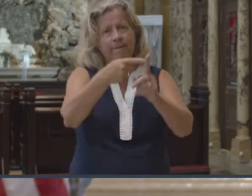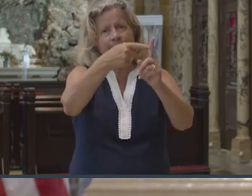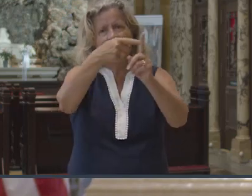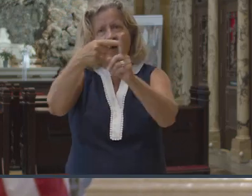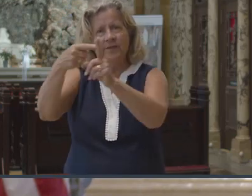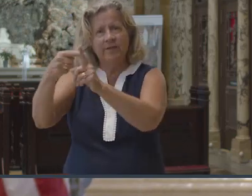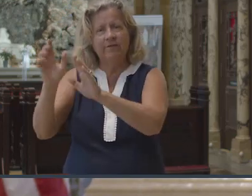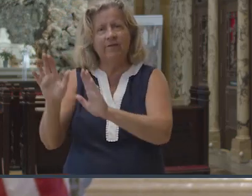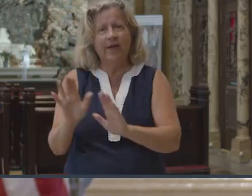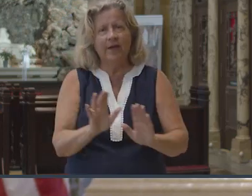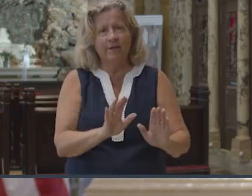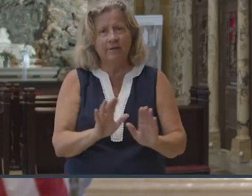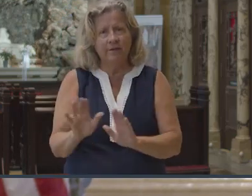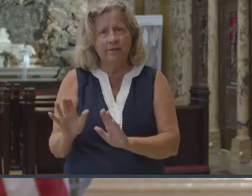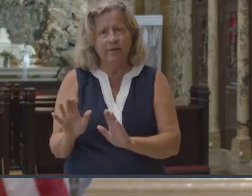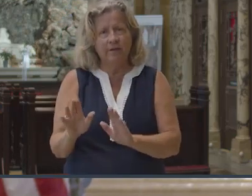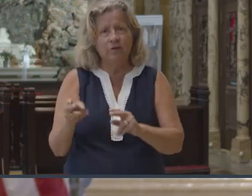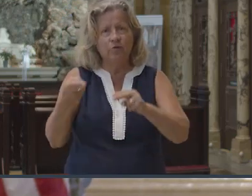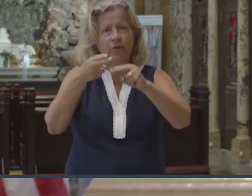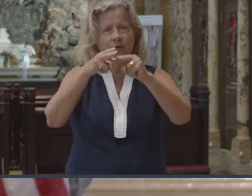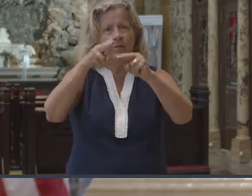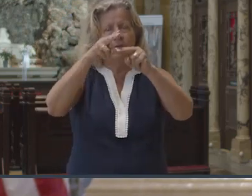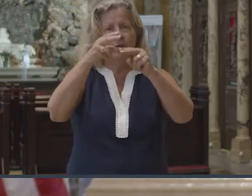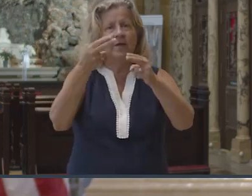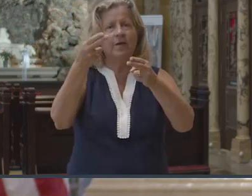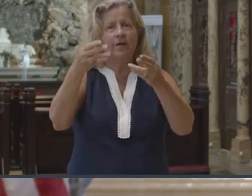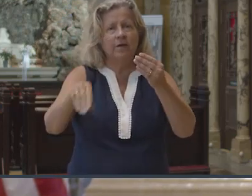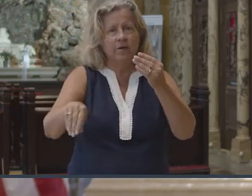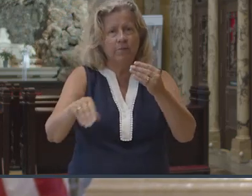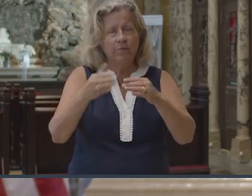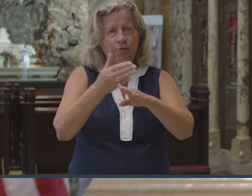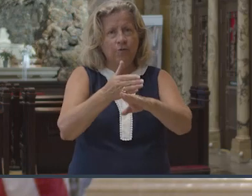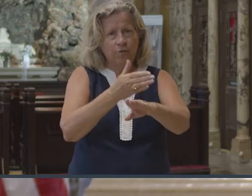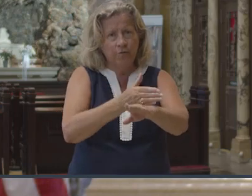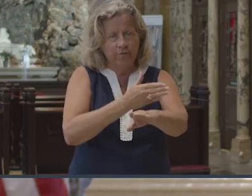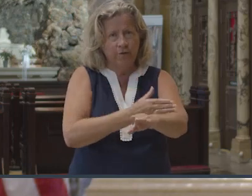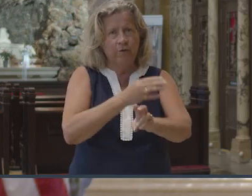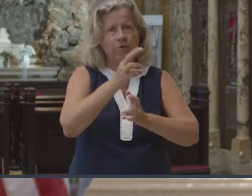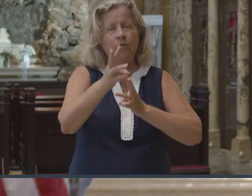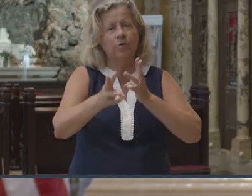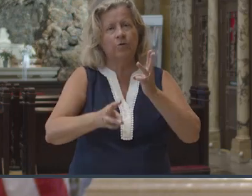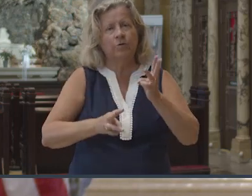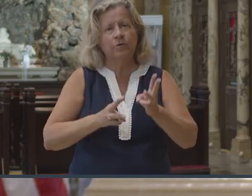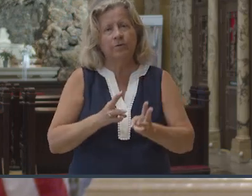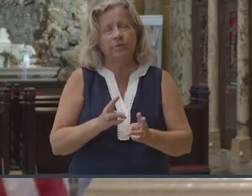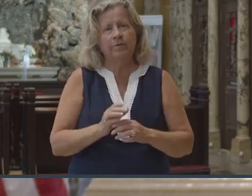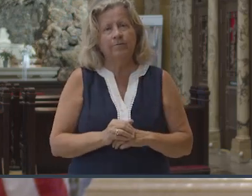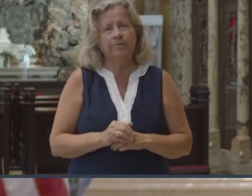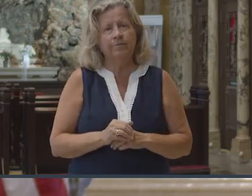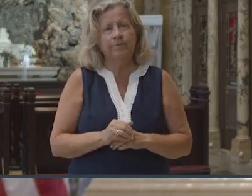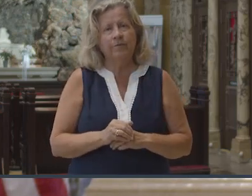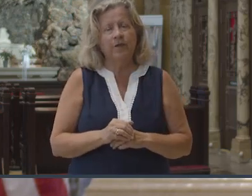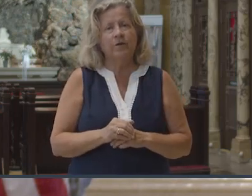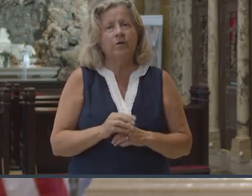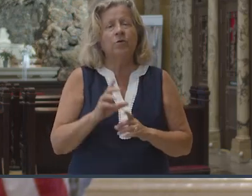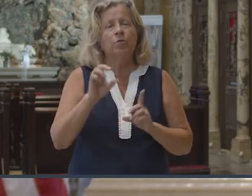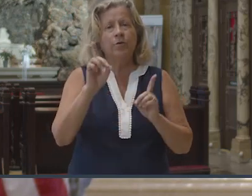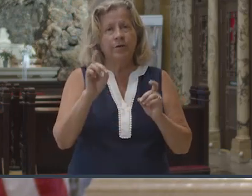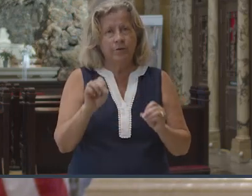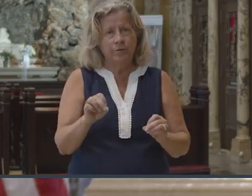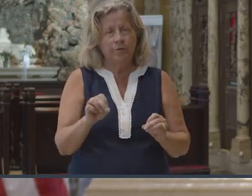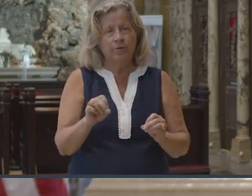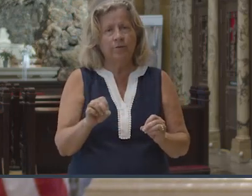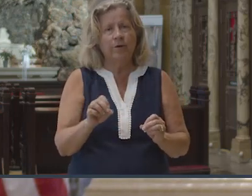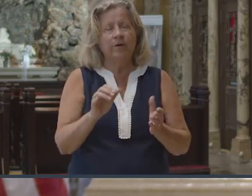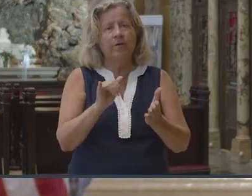predict what God has planned for us today, tonight, or tomorrow? But what we do know,